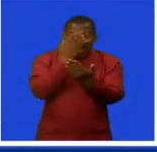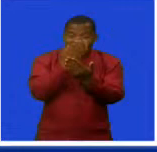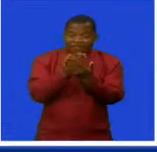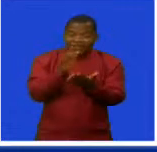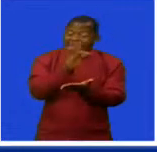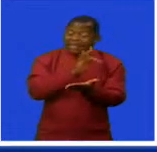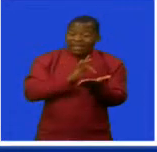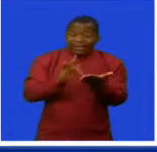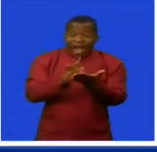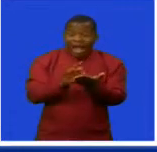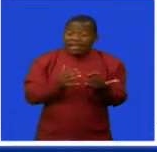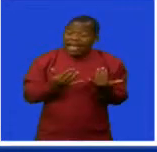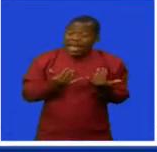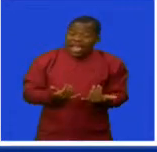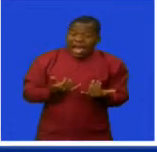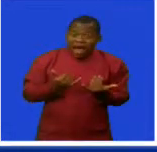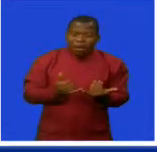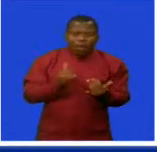They are places of assembly